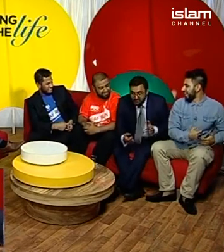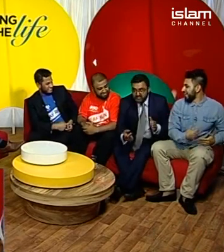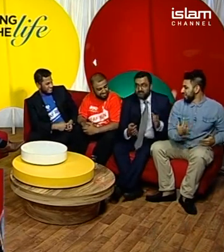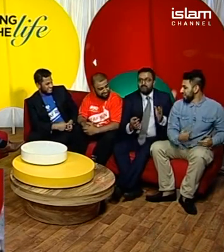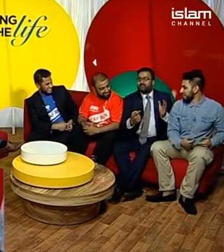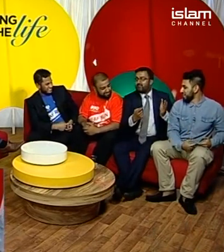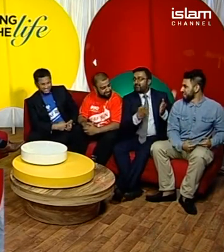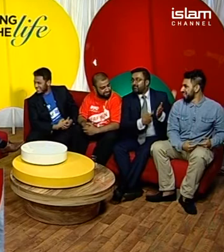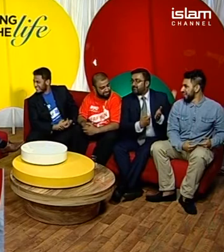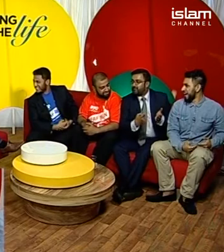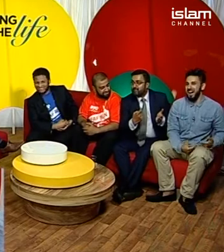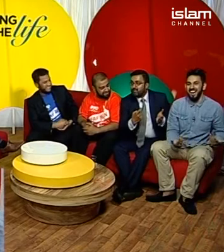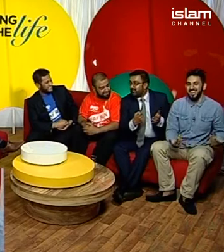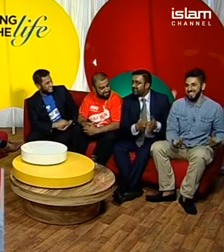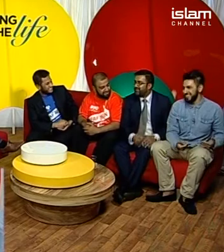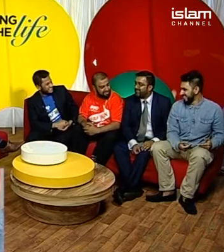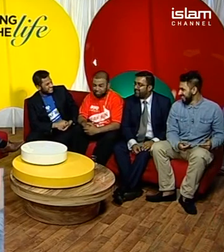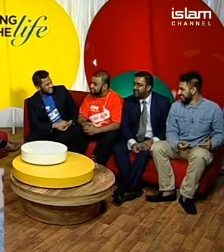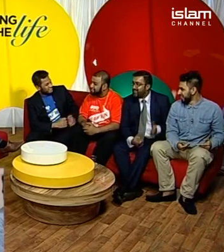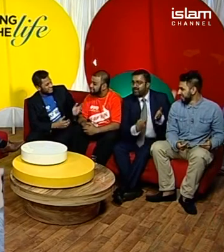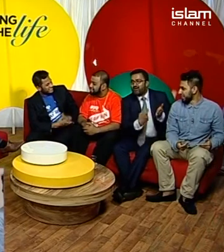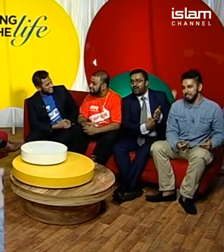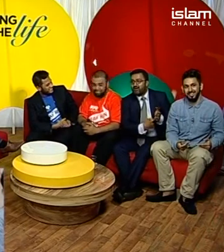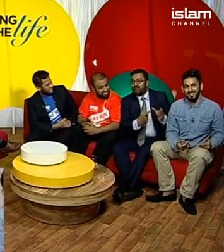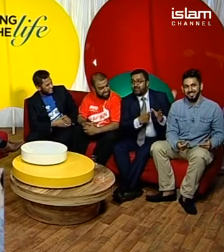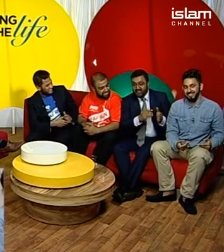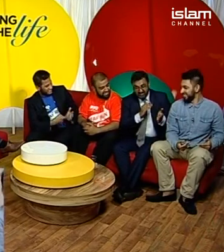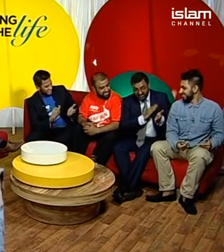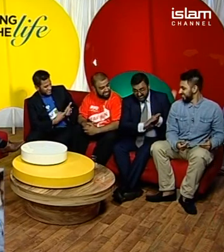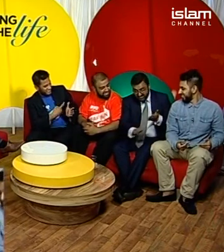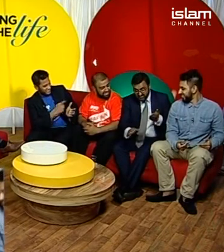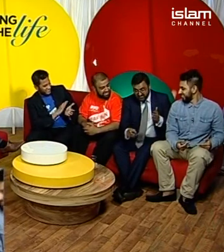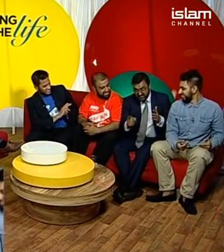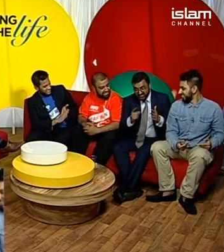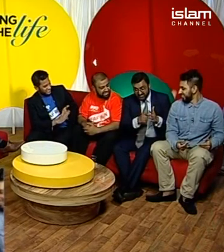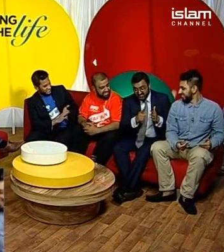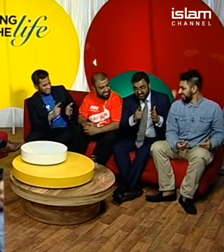name. You've only got 3 letters in your name. Go for it.